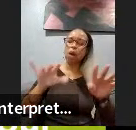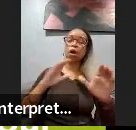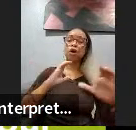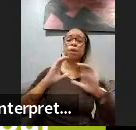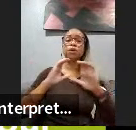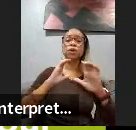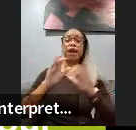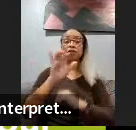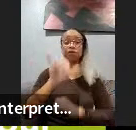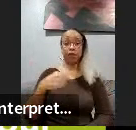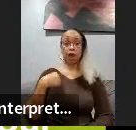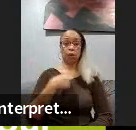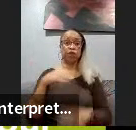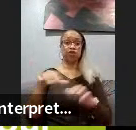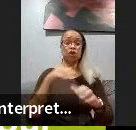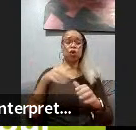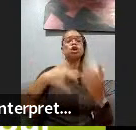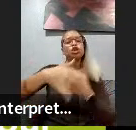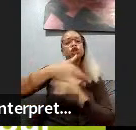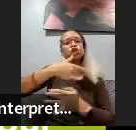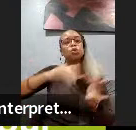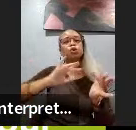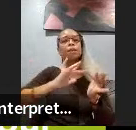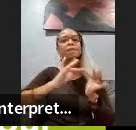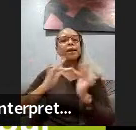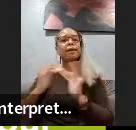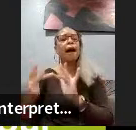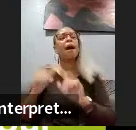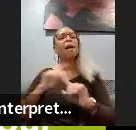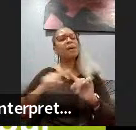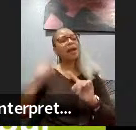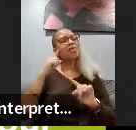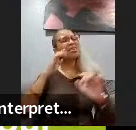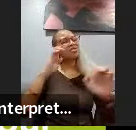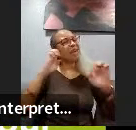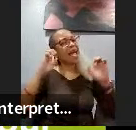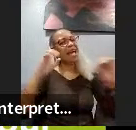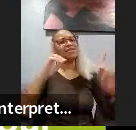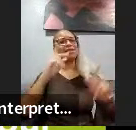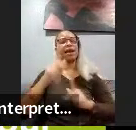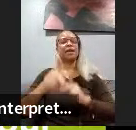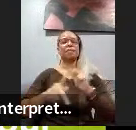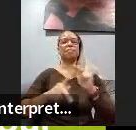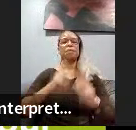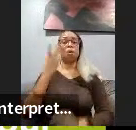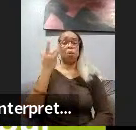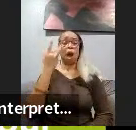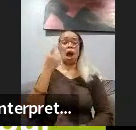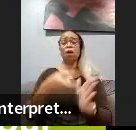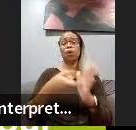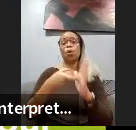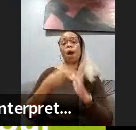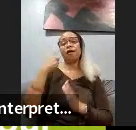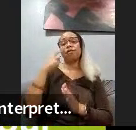we do through social media and things like that. But I think it's going to be a lot of educating folks, because it's going to require thinking